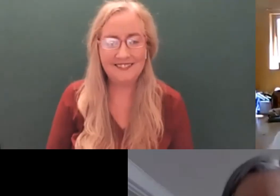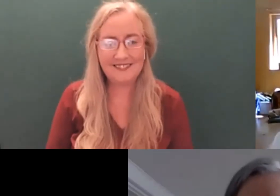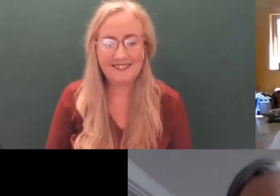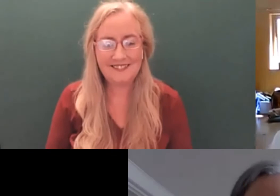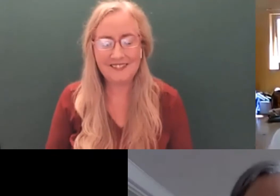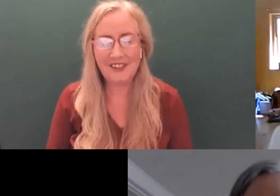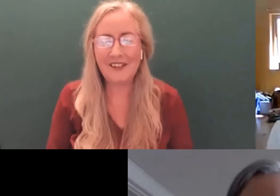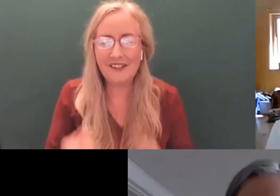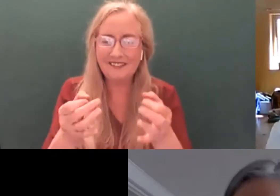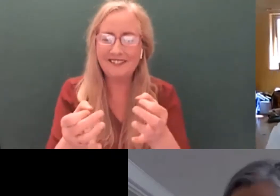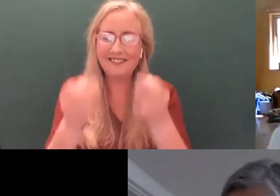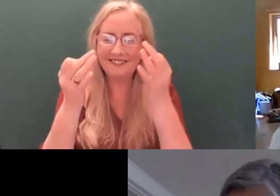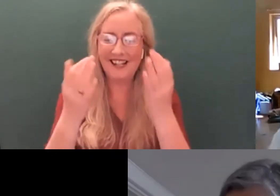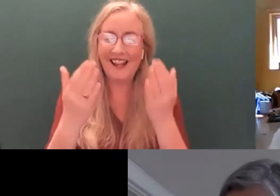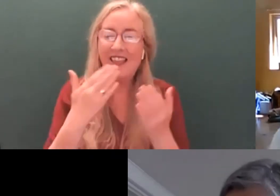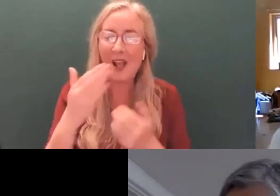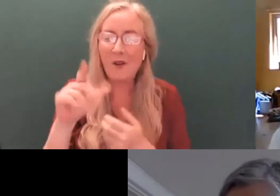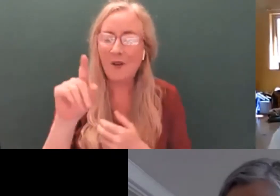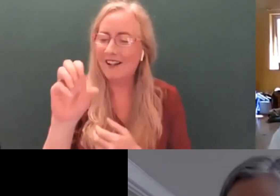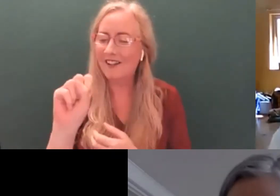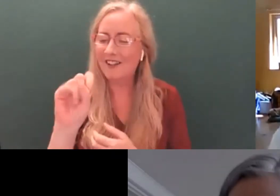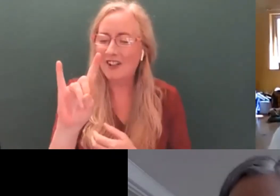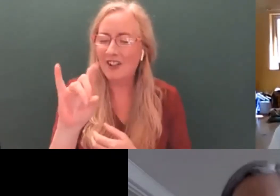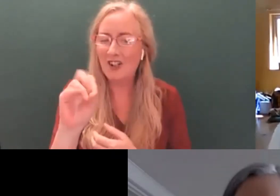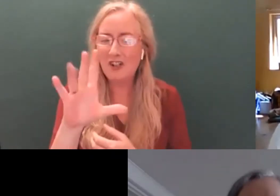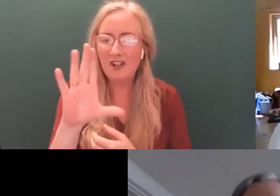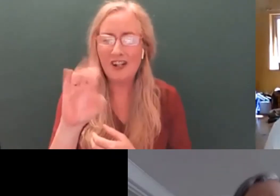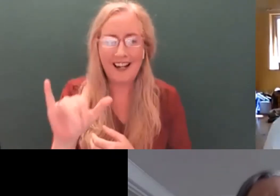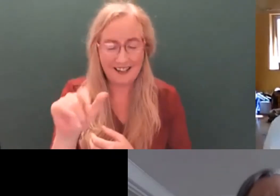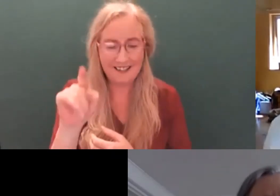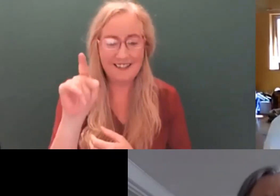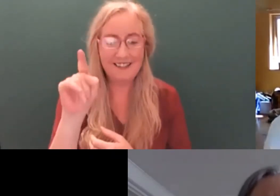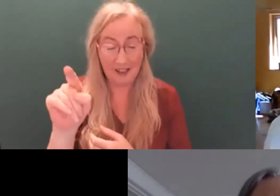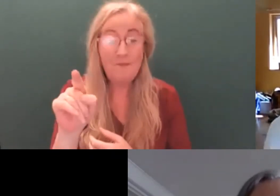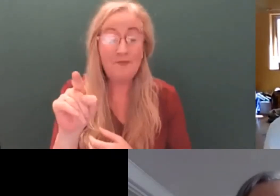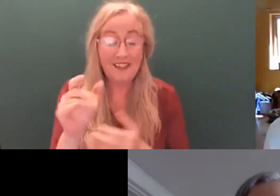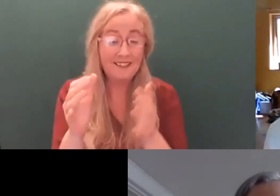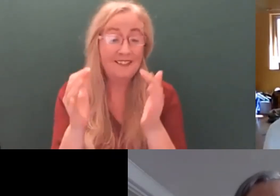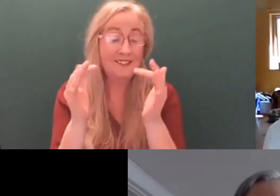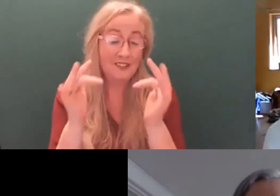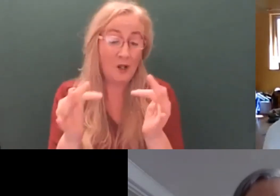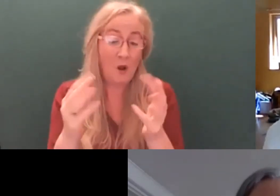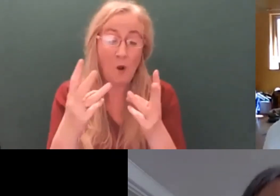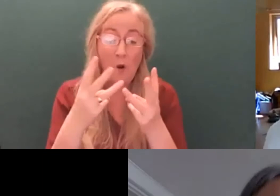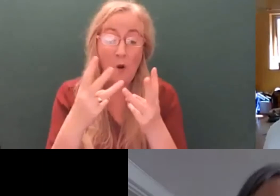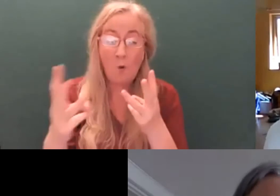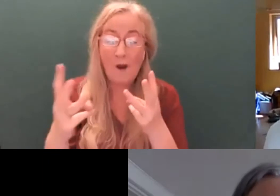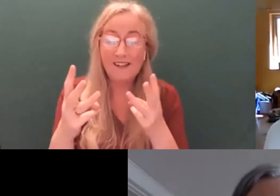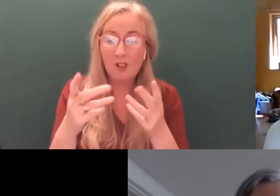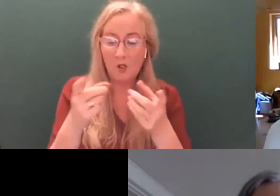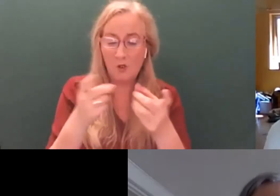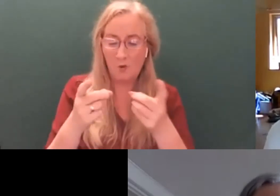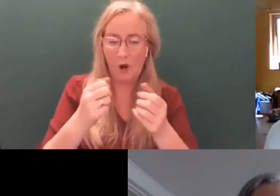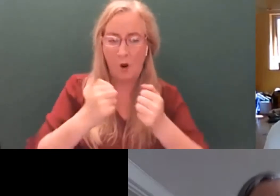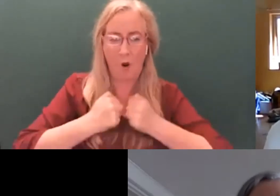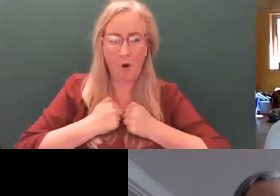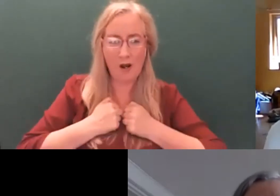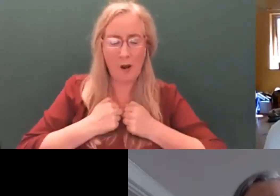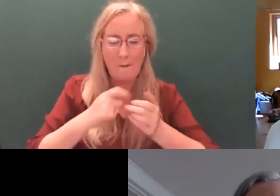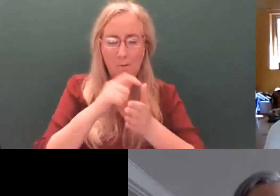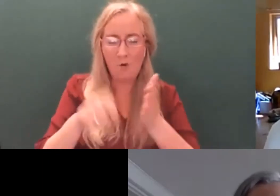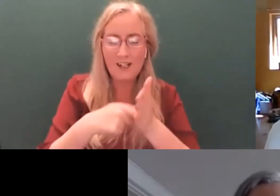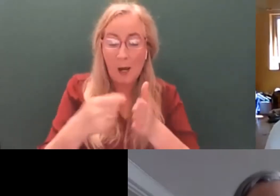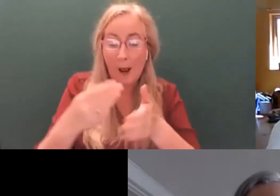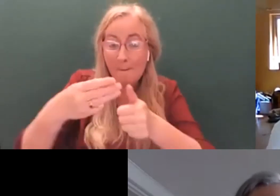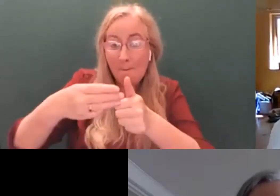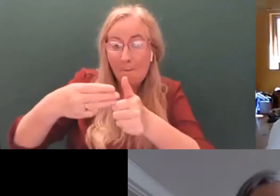Terrific. Thanks a million, Shirley. And I suppose it is the case that when you're leading into your project as well, while you're maybe